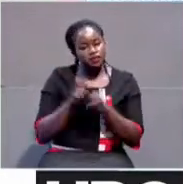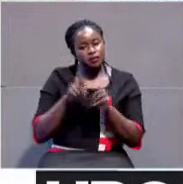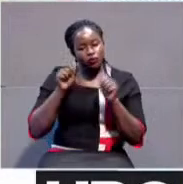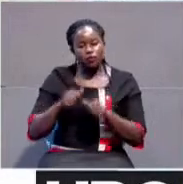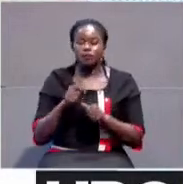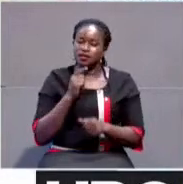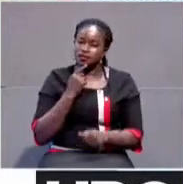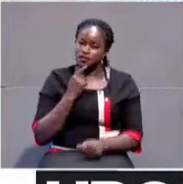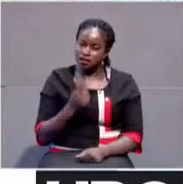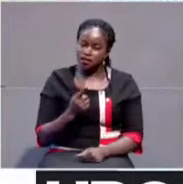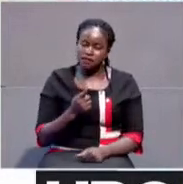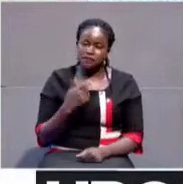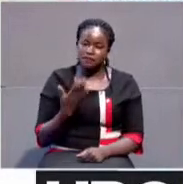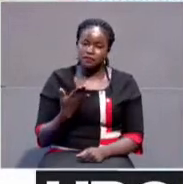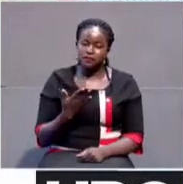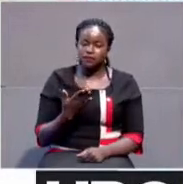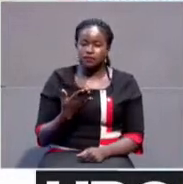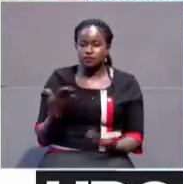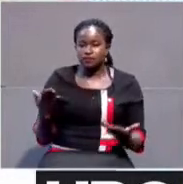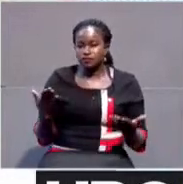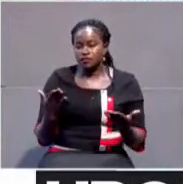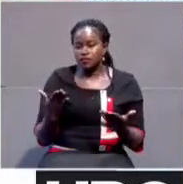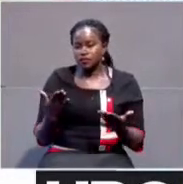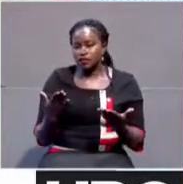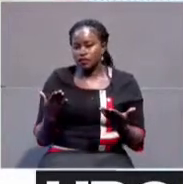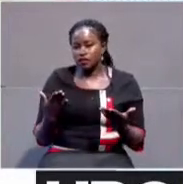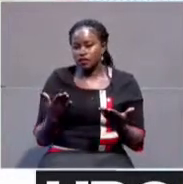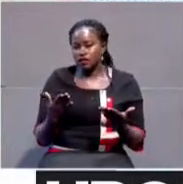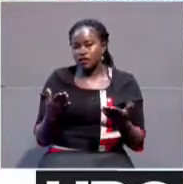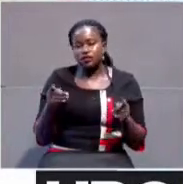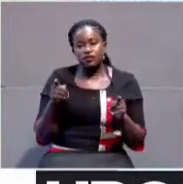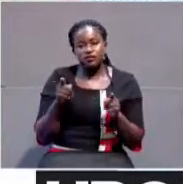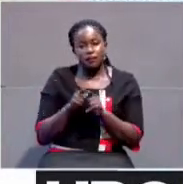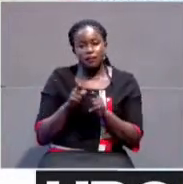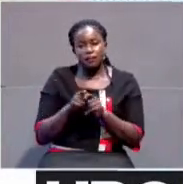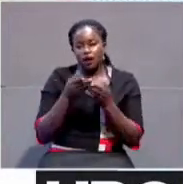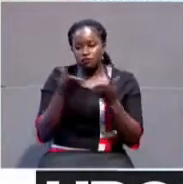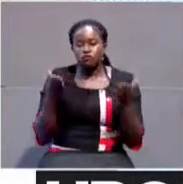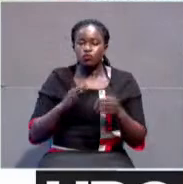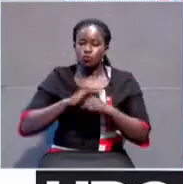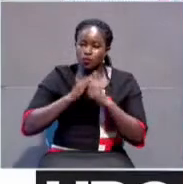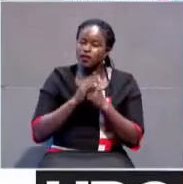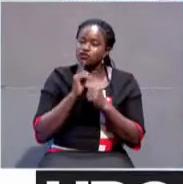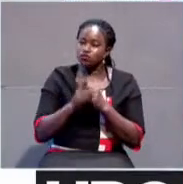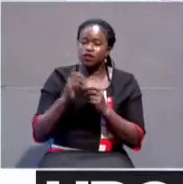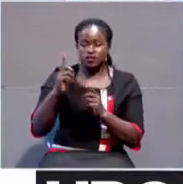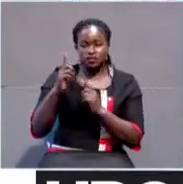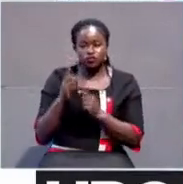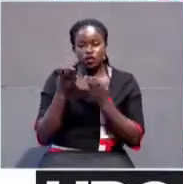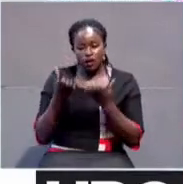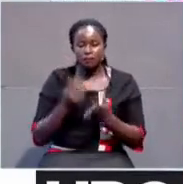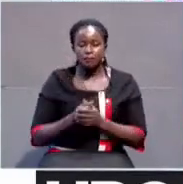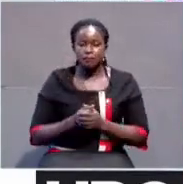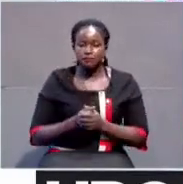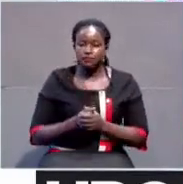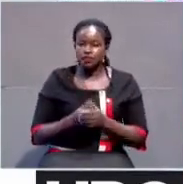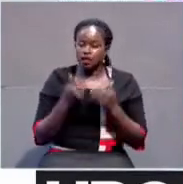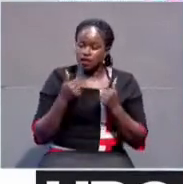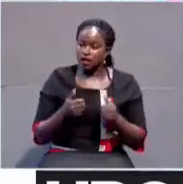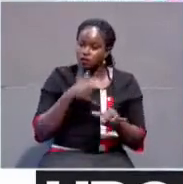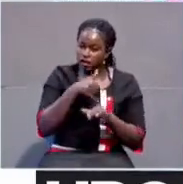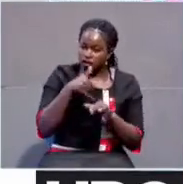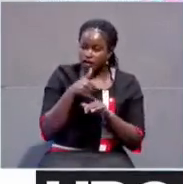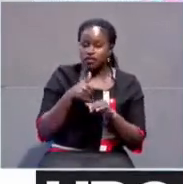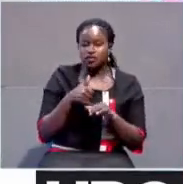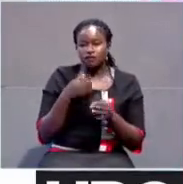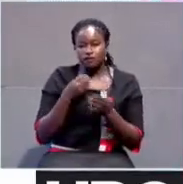that the LDUs have far and large ensured security. Nevertheless, engaging the